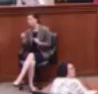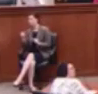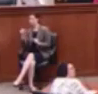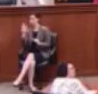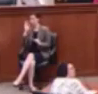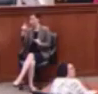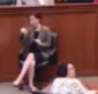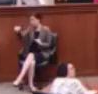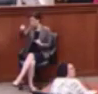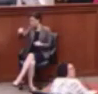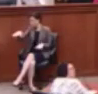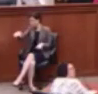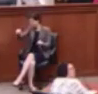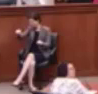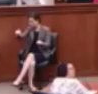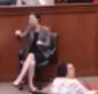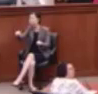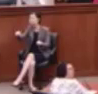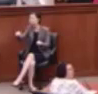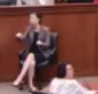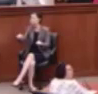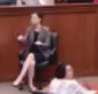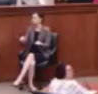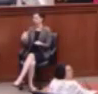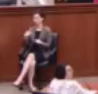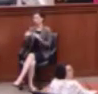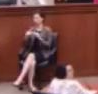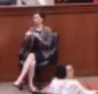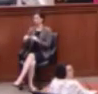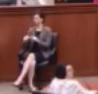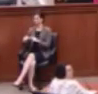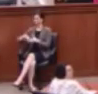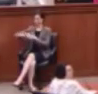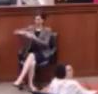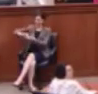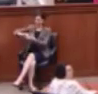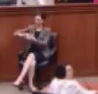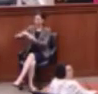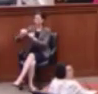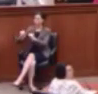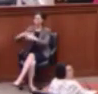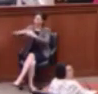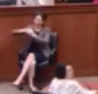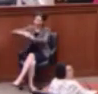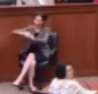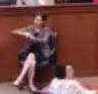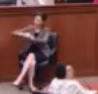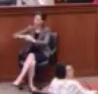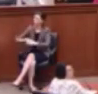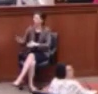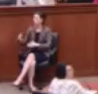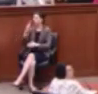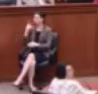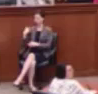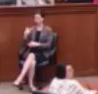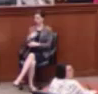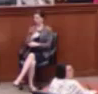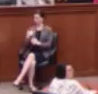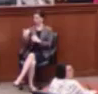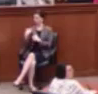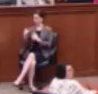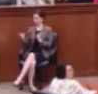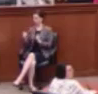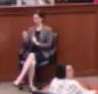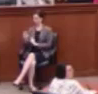pursue further as we continue to strengthen our partnership. As you are aware, we administer the Carl Perkins funds that